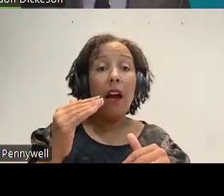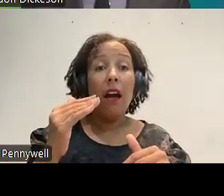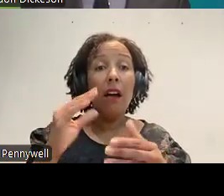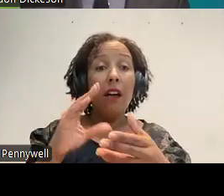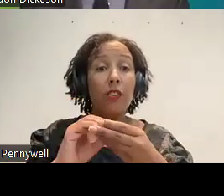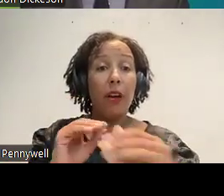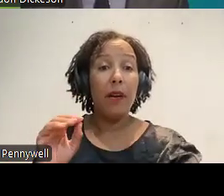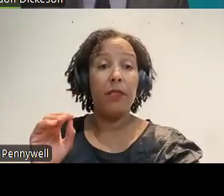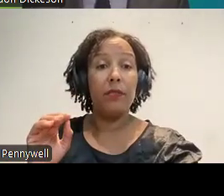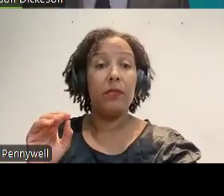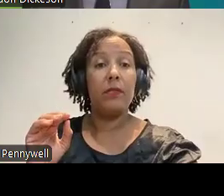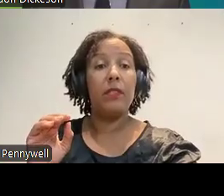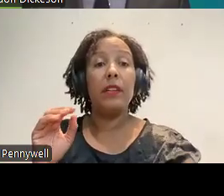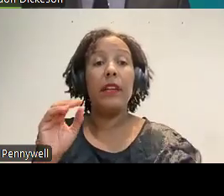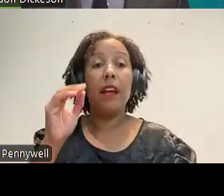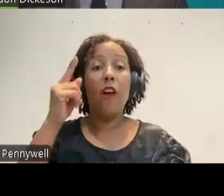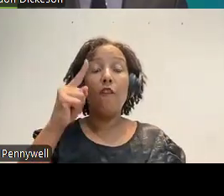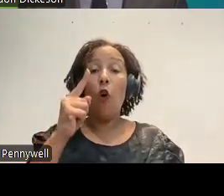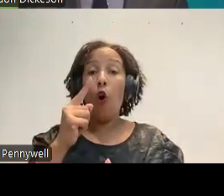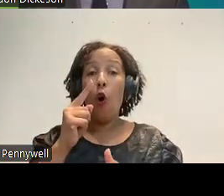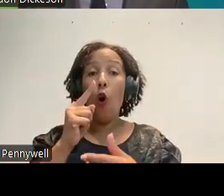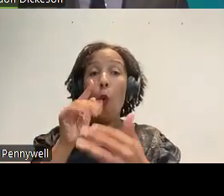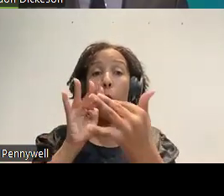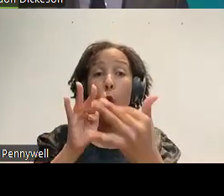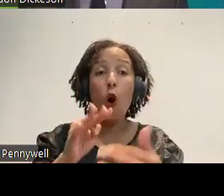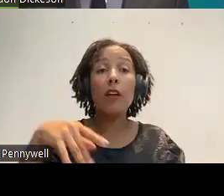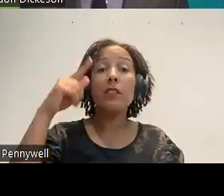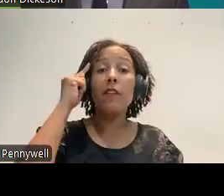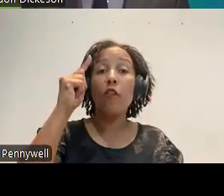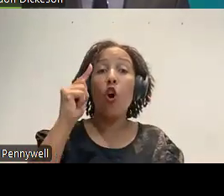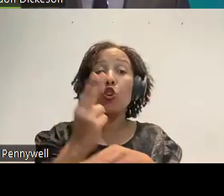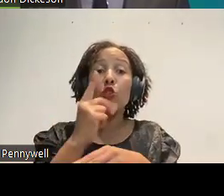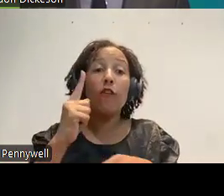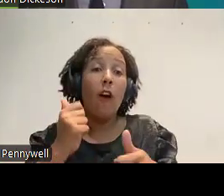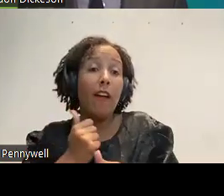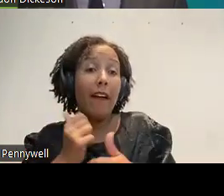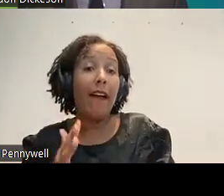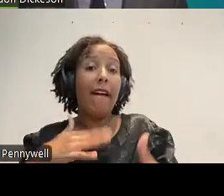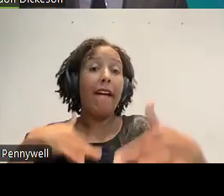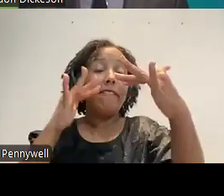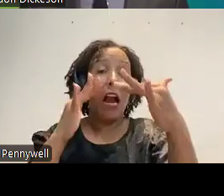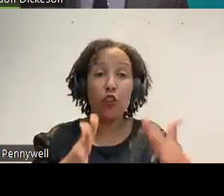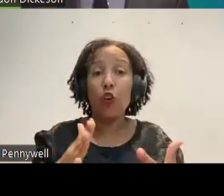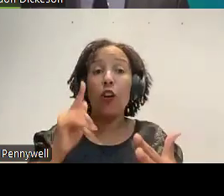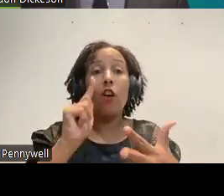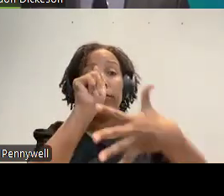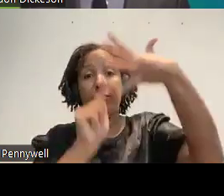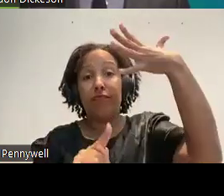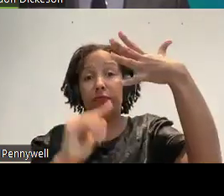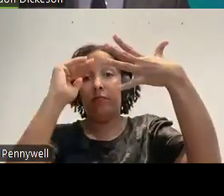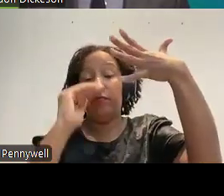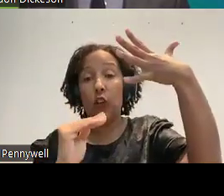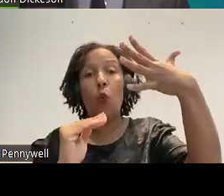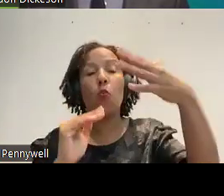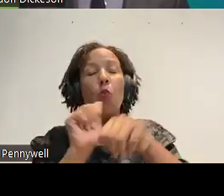to use them as fighters, cooks, porters, messengers, or for sexual purposes, often all of the above. We have worked with many young men who have